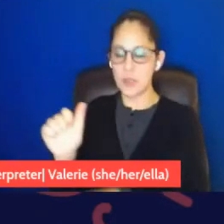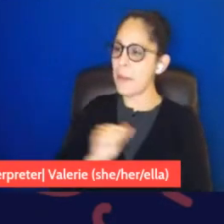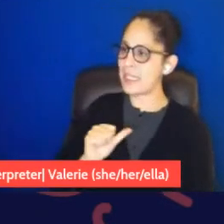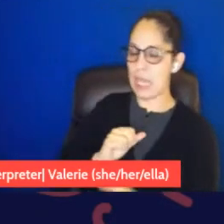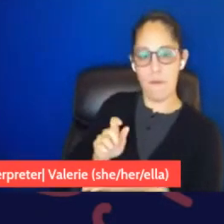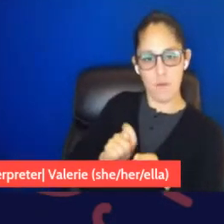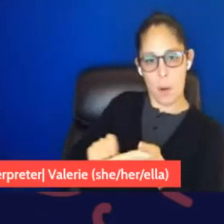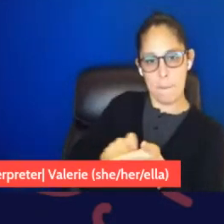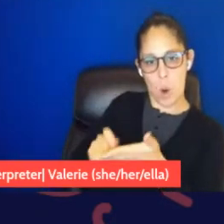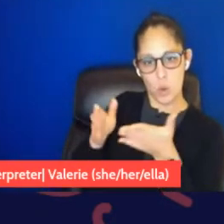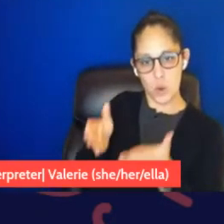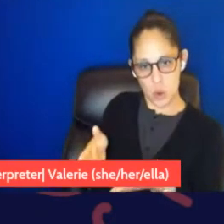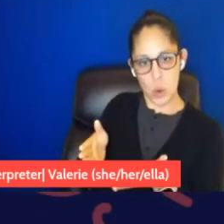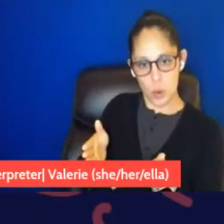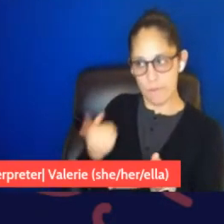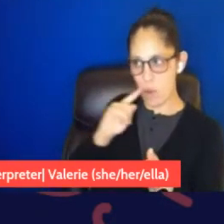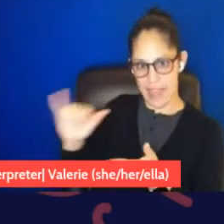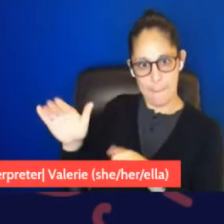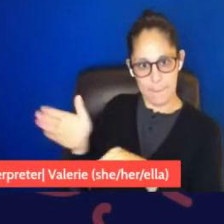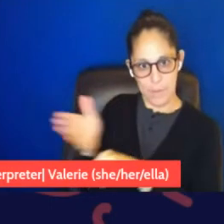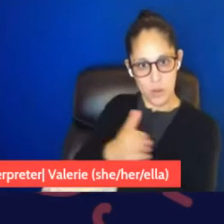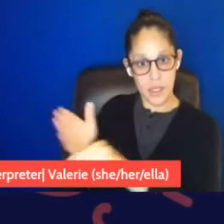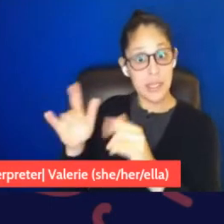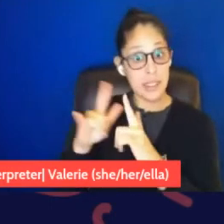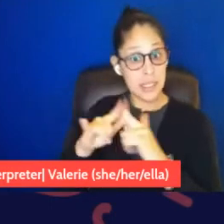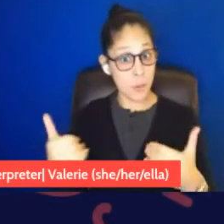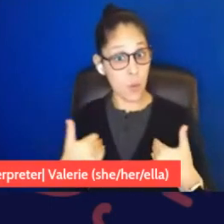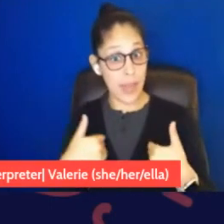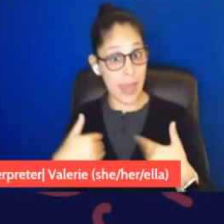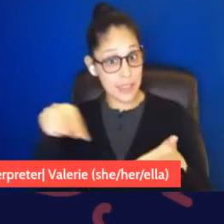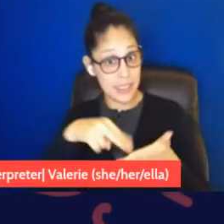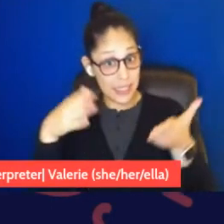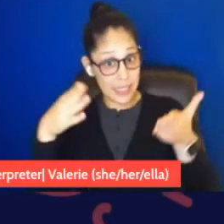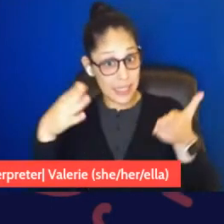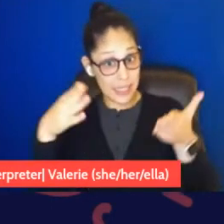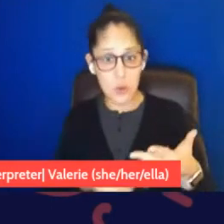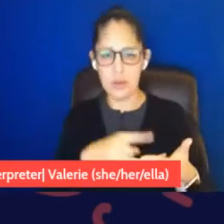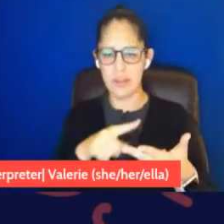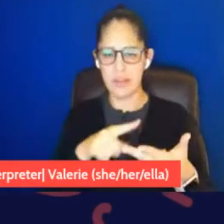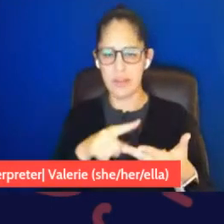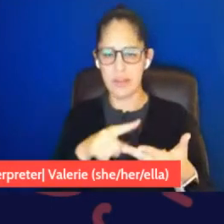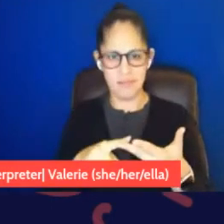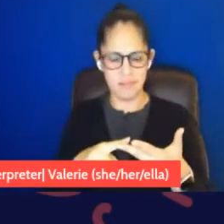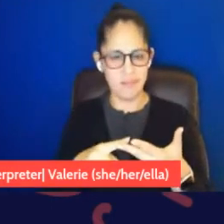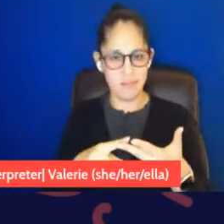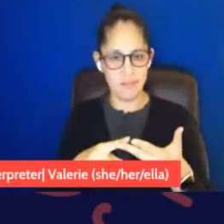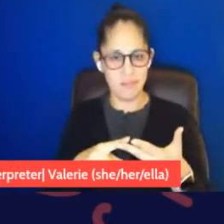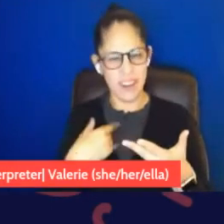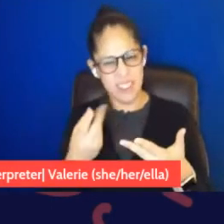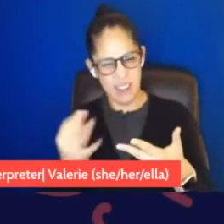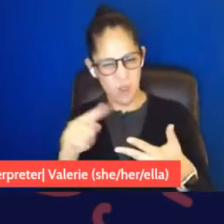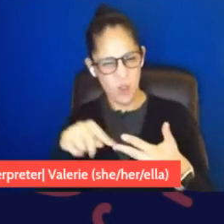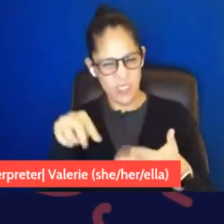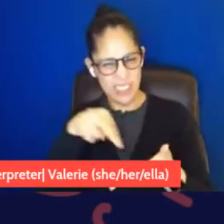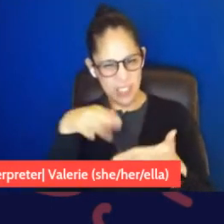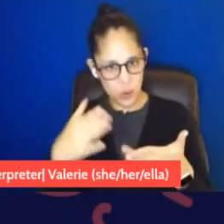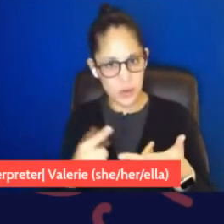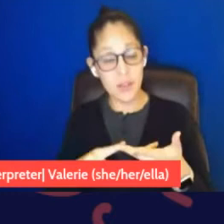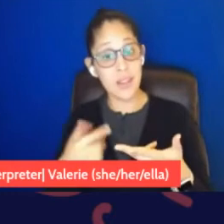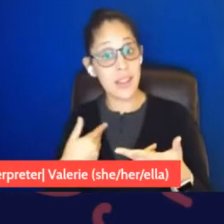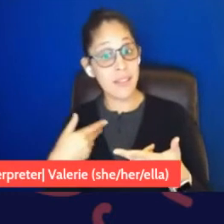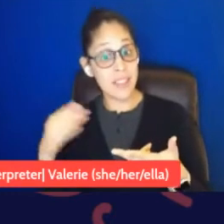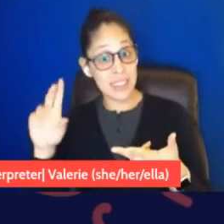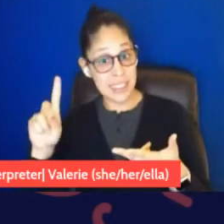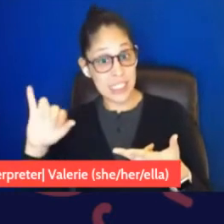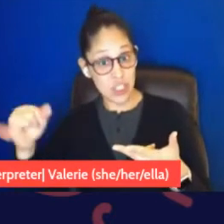that you hear there. There's also dancers, and there's choreographer with several dancers. There's a DJ on the stage, and then there's the